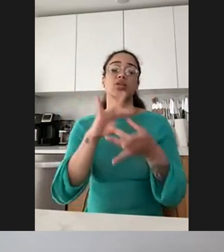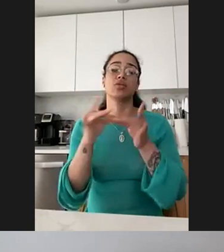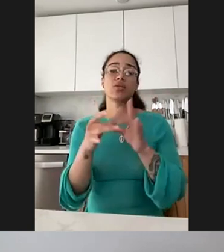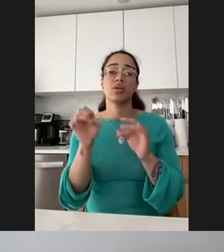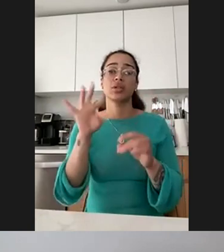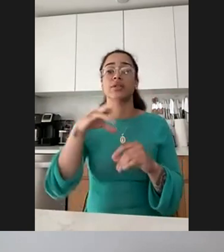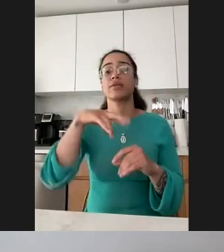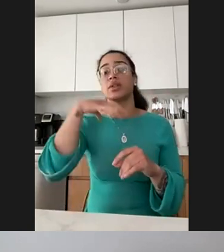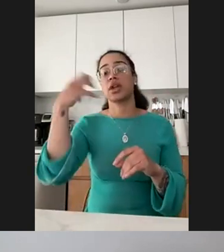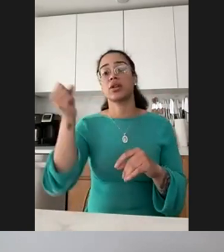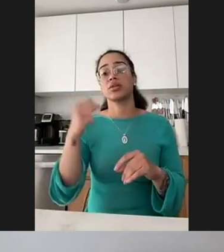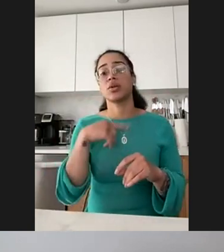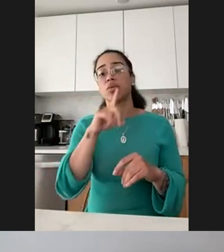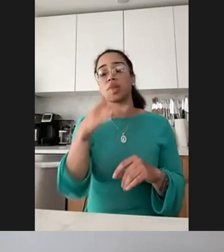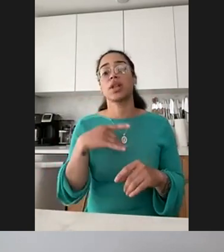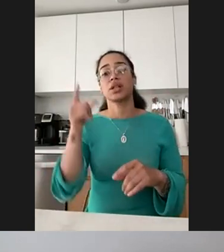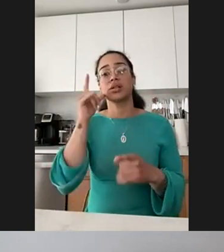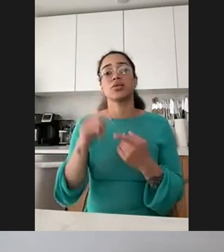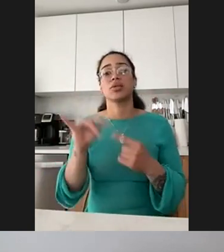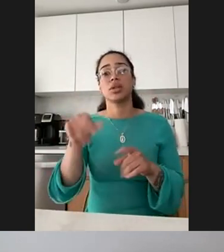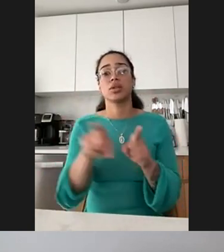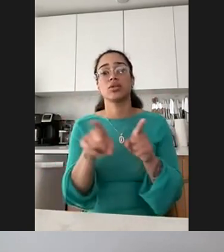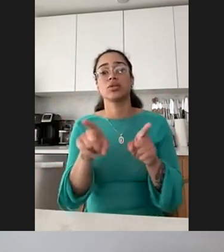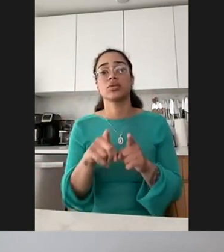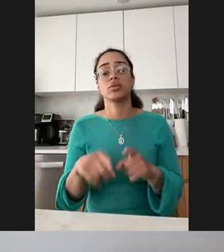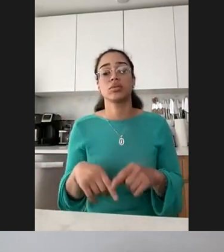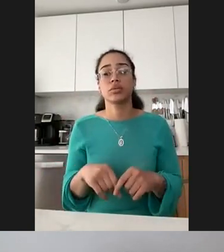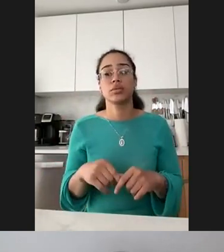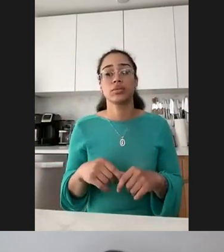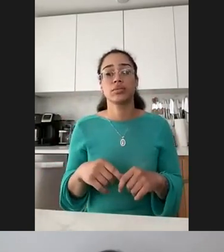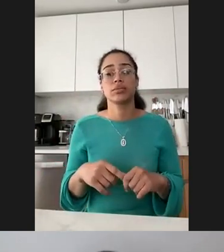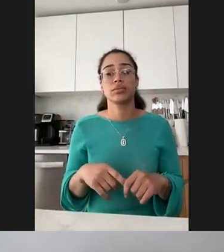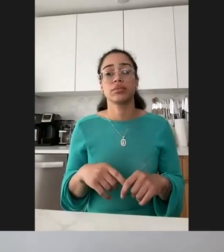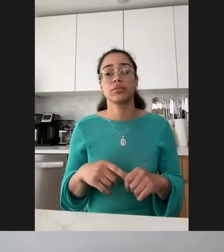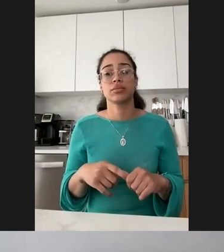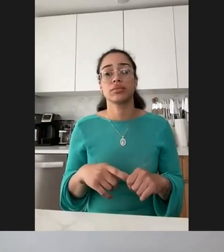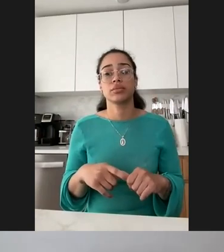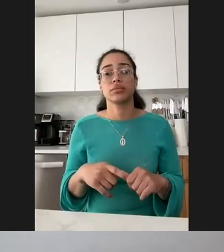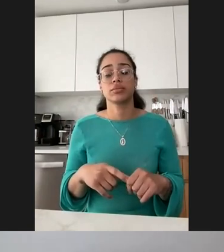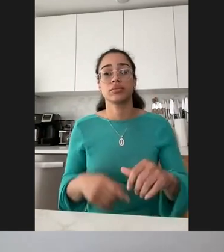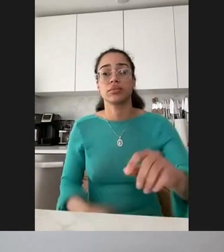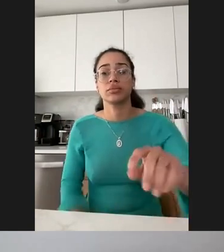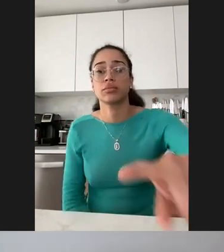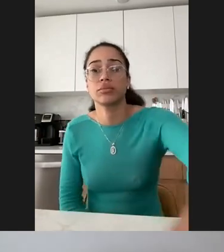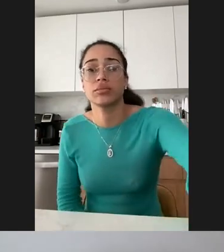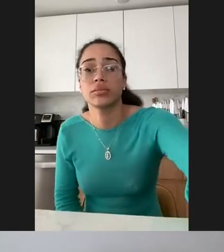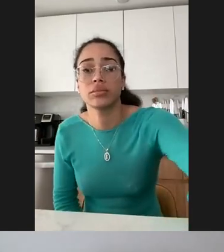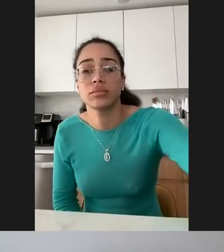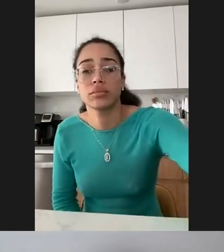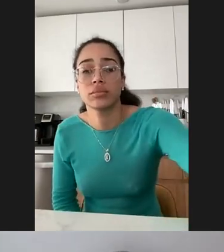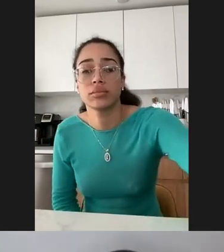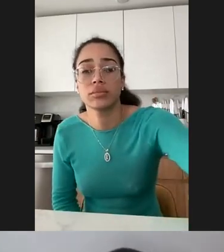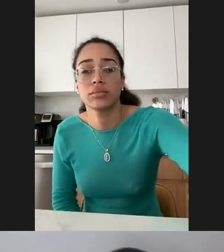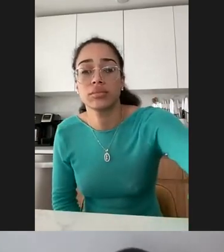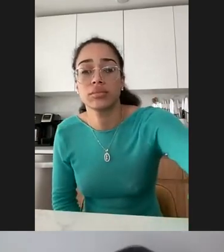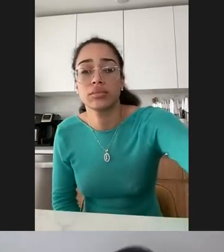like to listen to that too, and that's maybe some consideration. That's, I'm not sure you answer that,